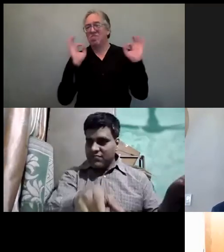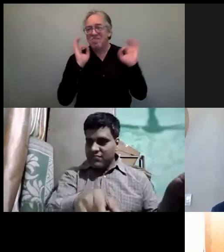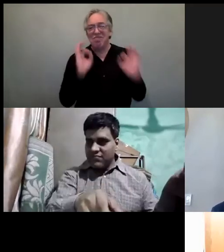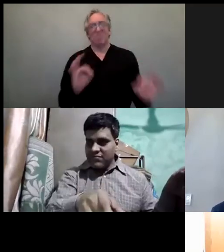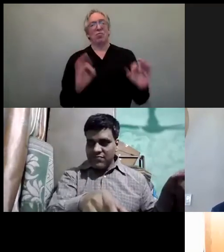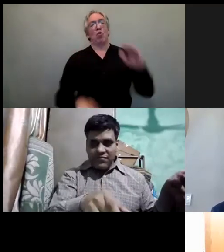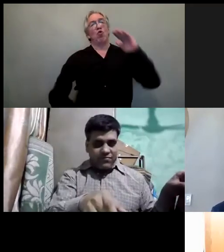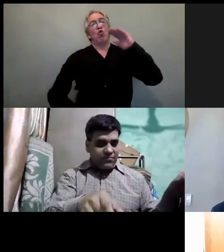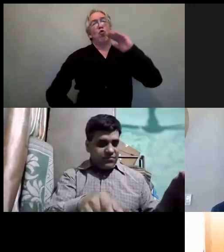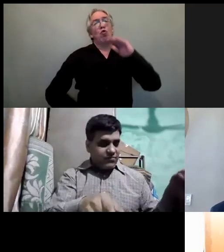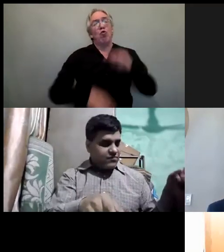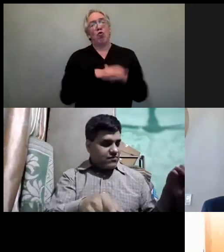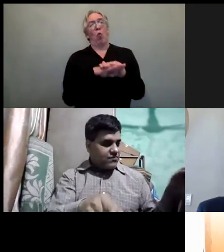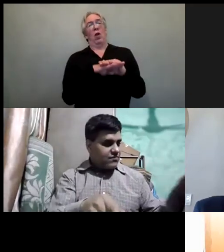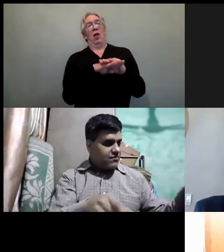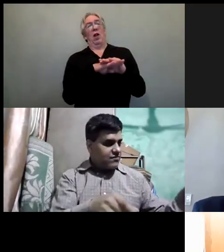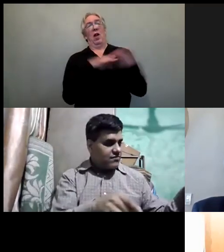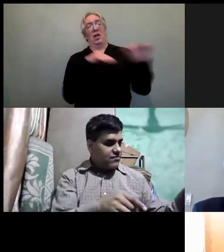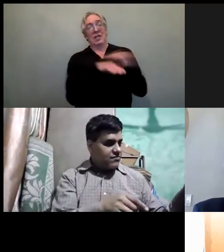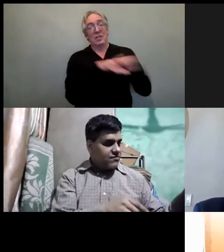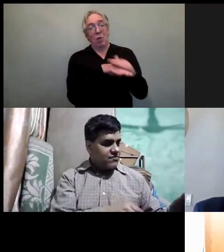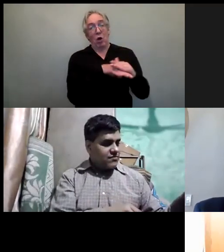within a data collection methodology.